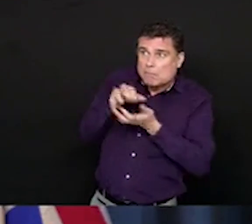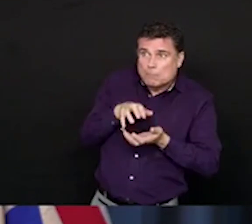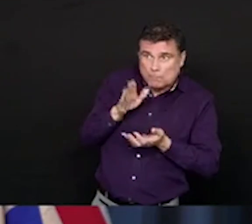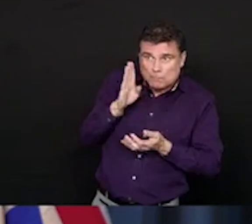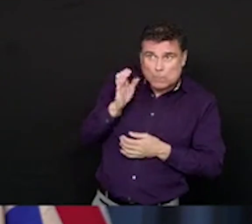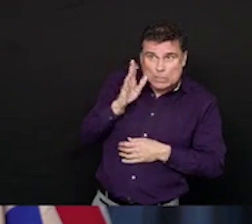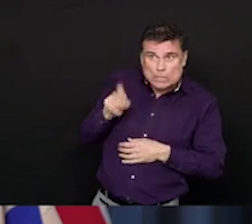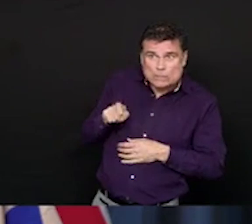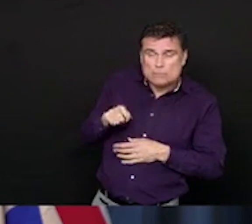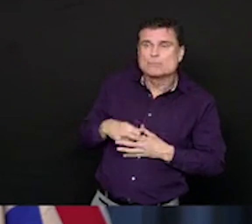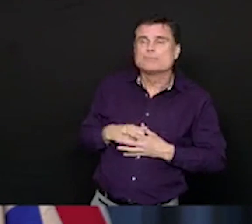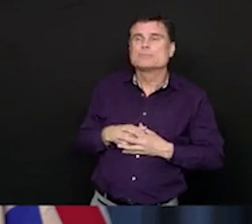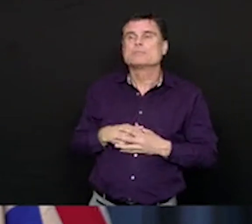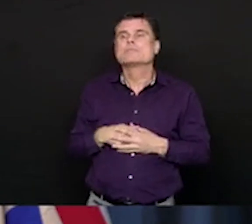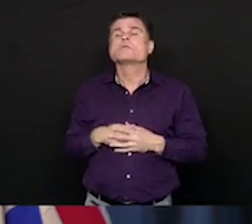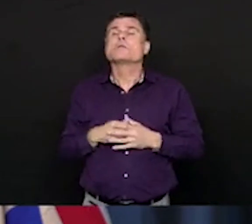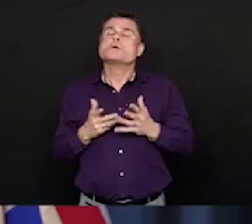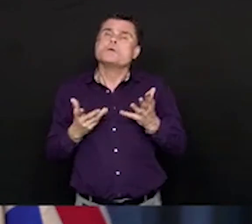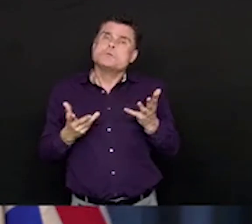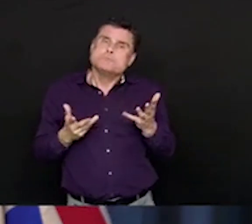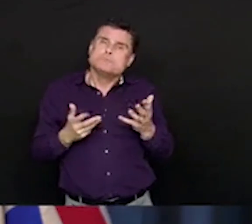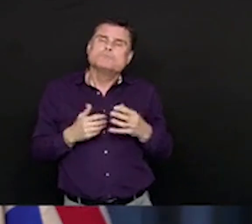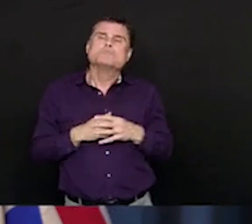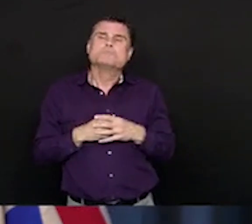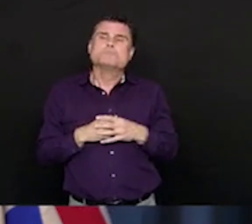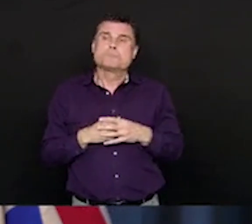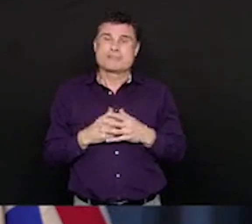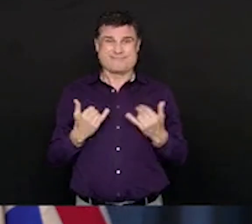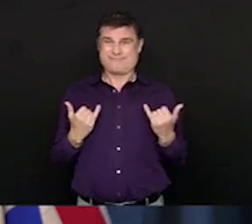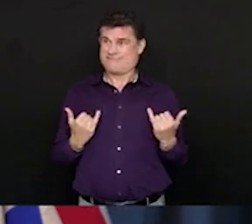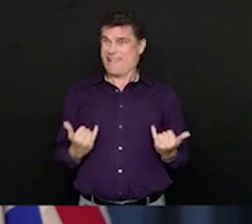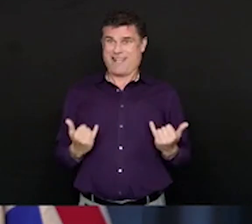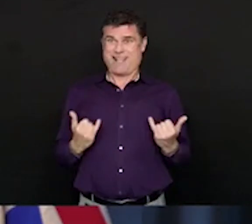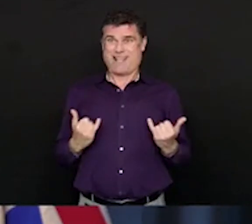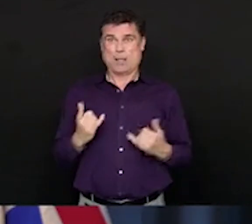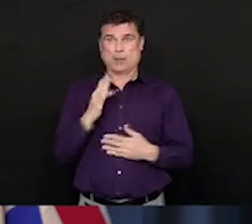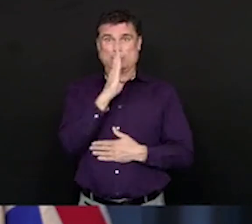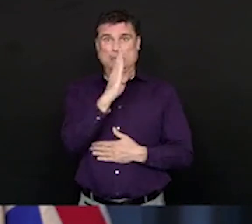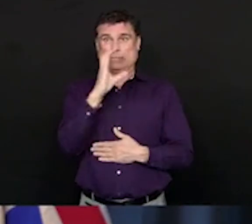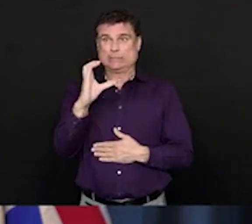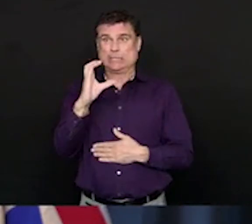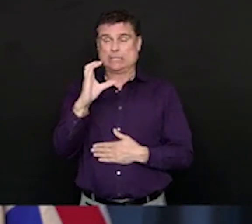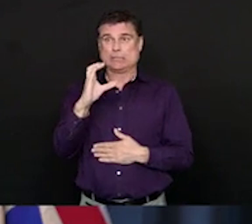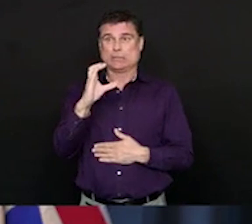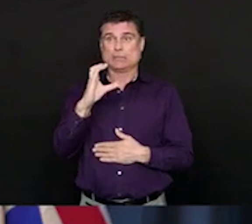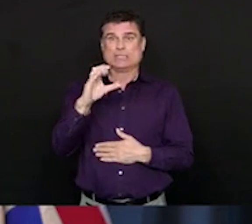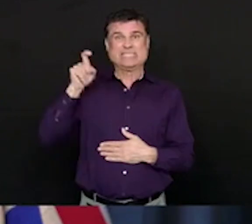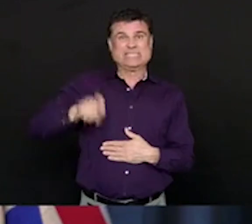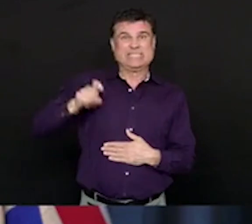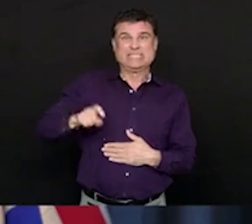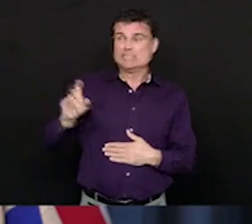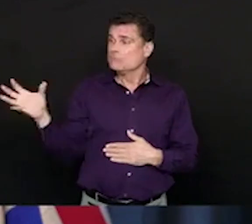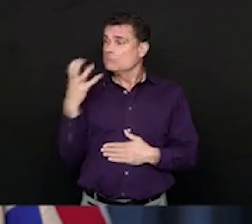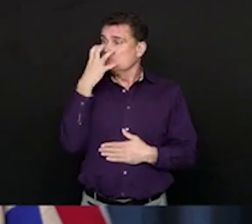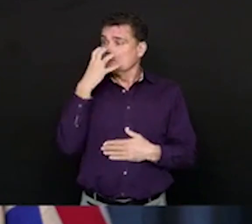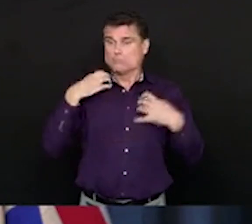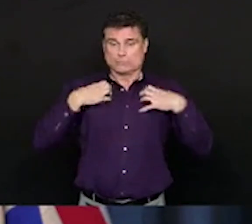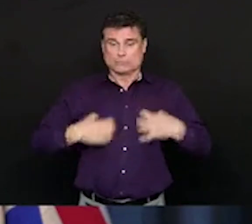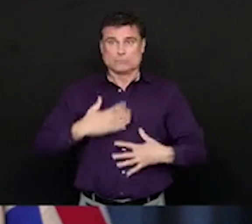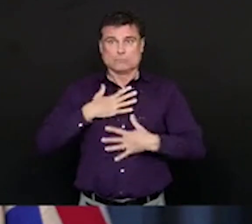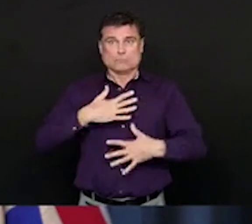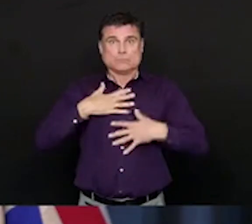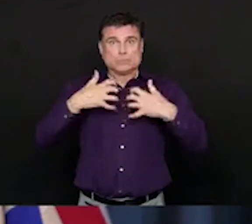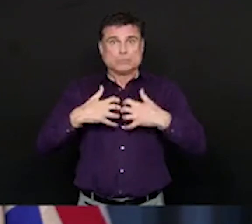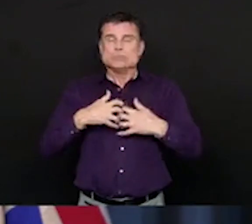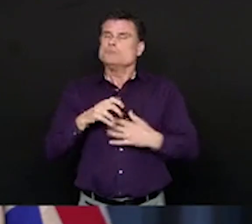right now, so it's not an urgent, emergent issue for us at the moment. But yes, we have an agreement with the